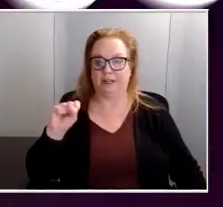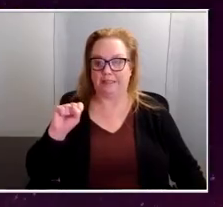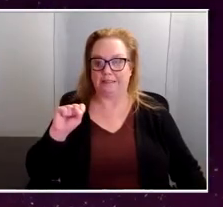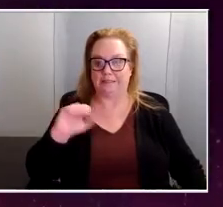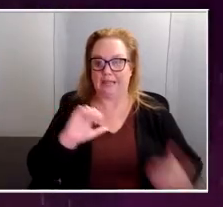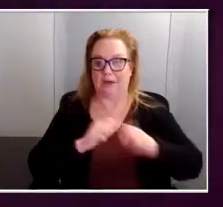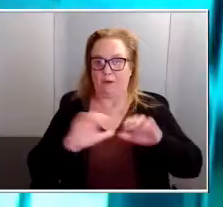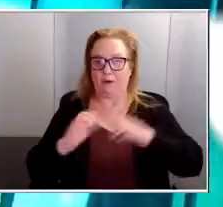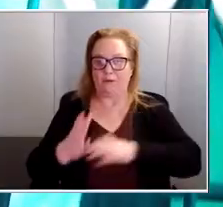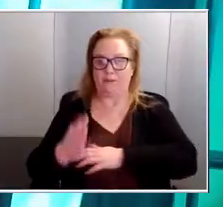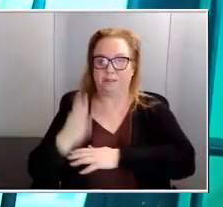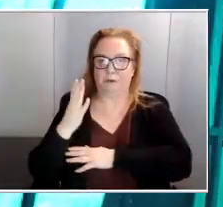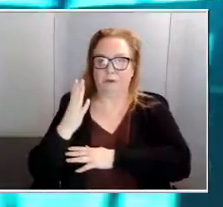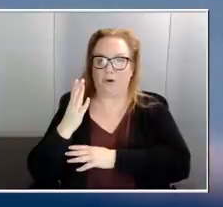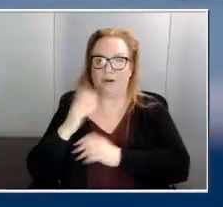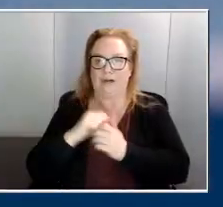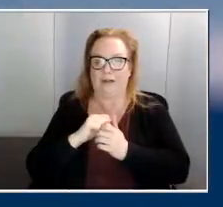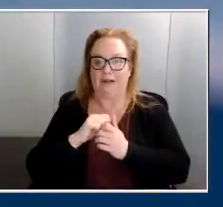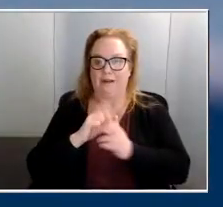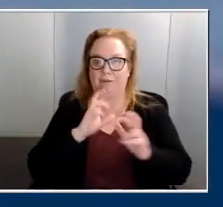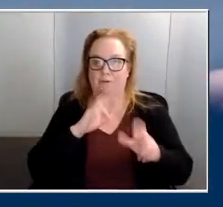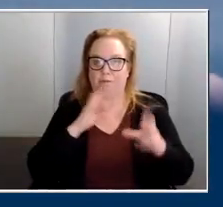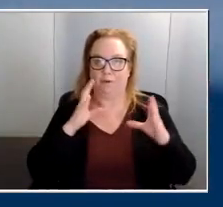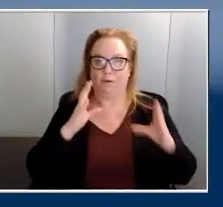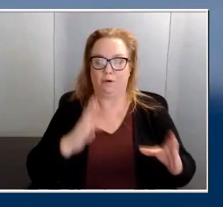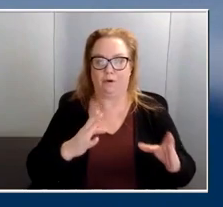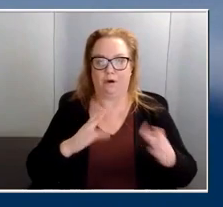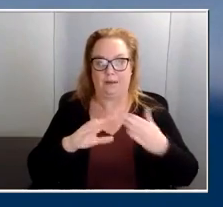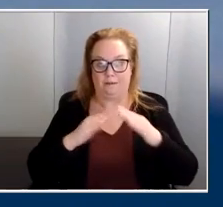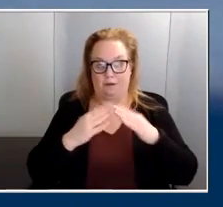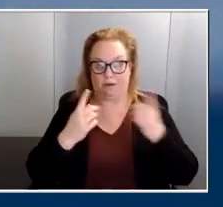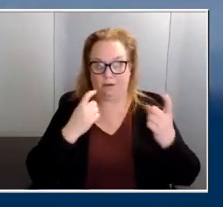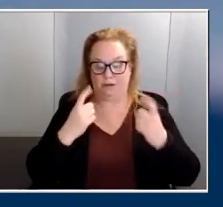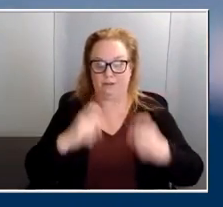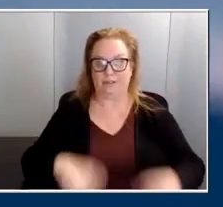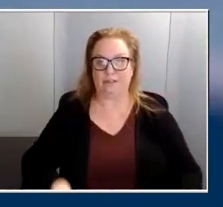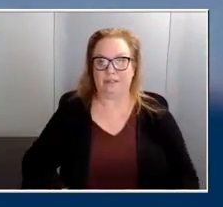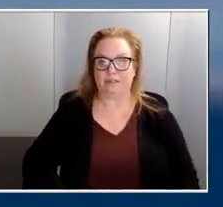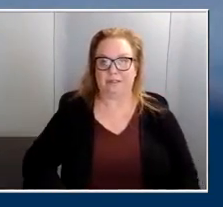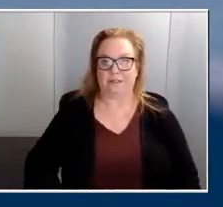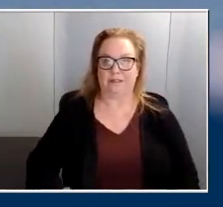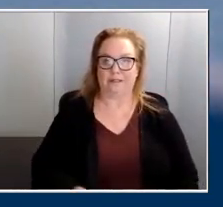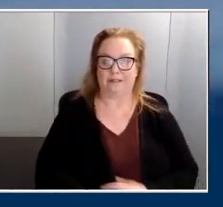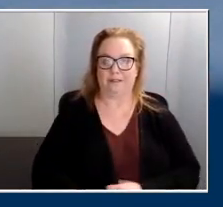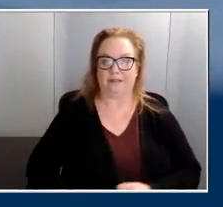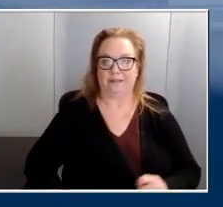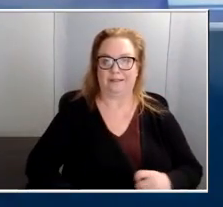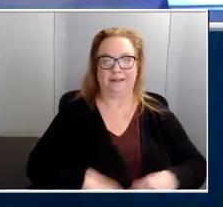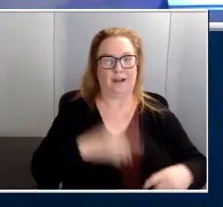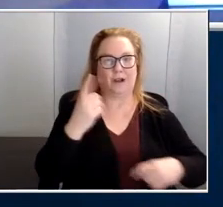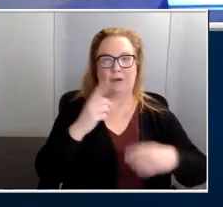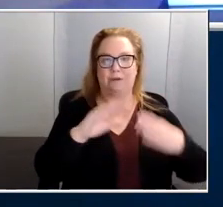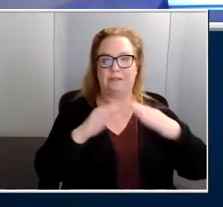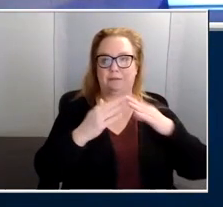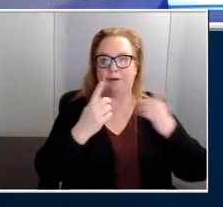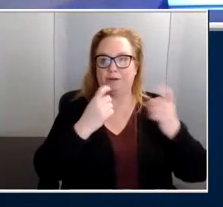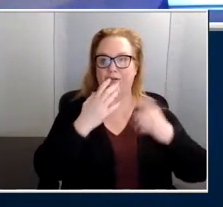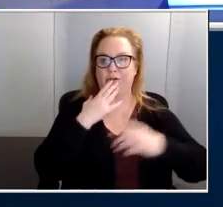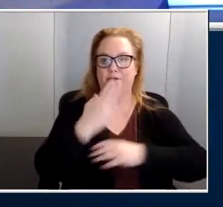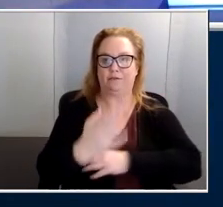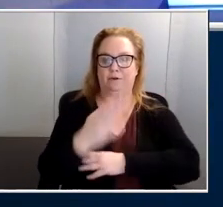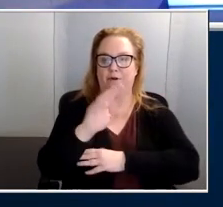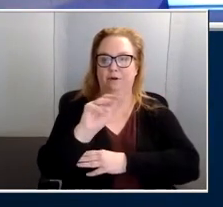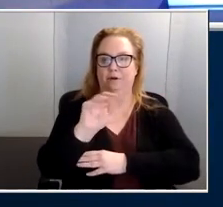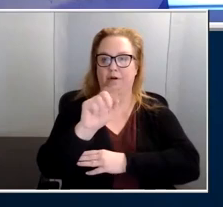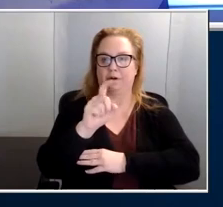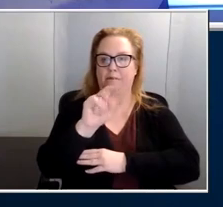this morning? I mean, I bet there's no reporter questions, but I bet there's also community questions. There's always community questions. Good morning. Maxine wants to know,